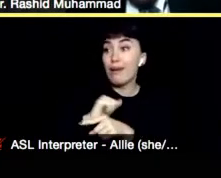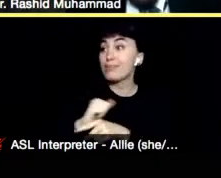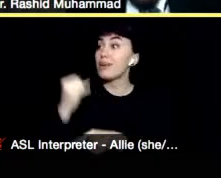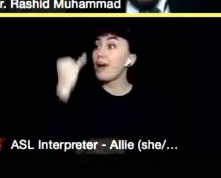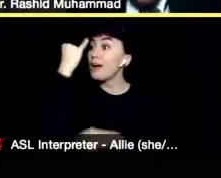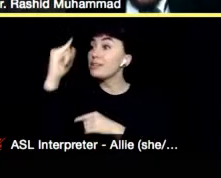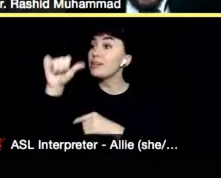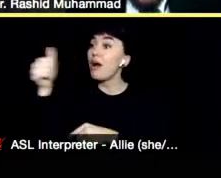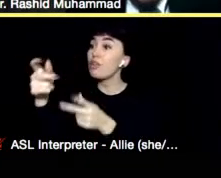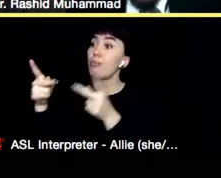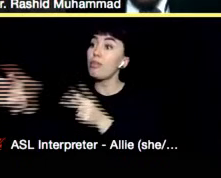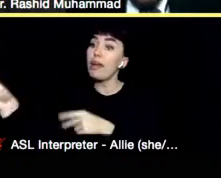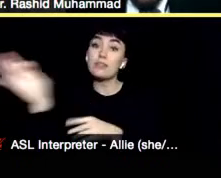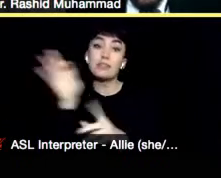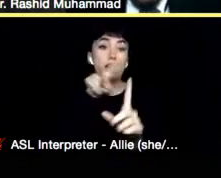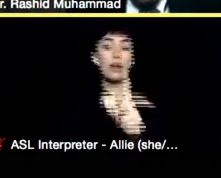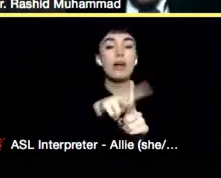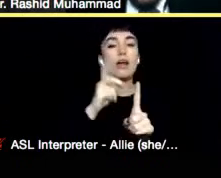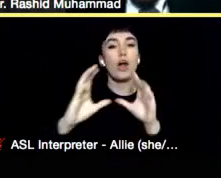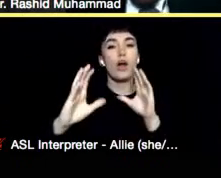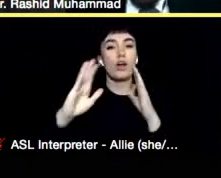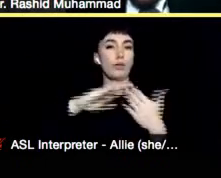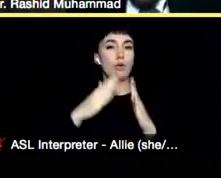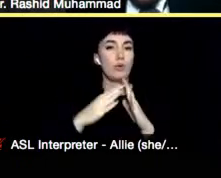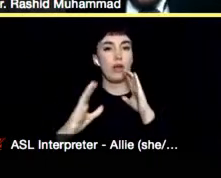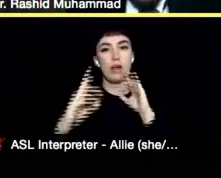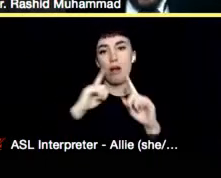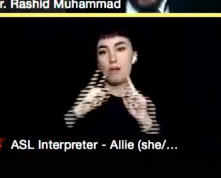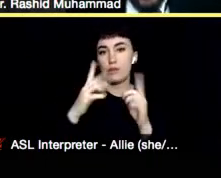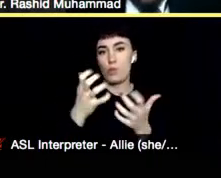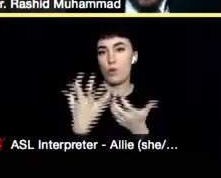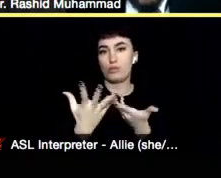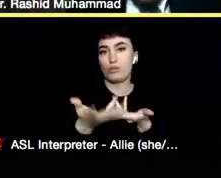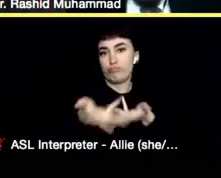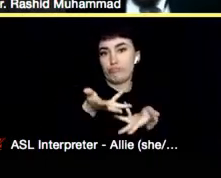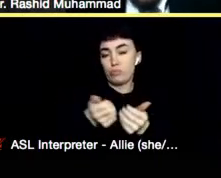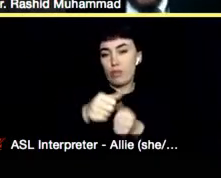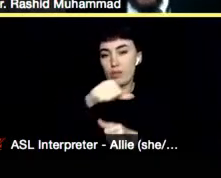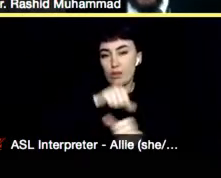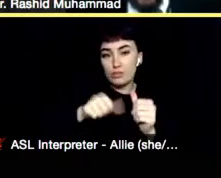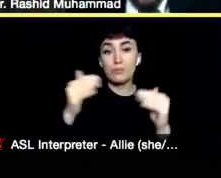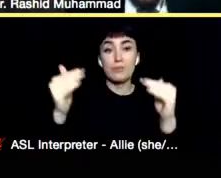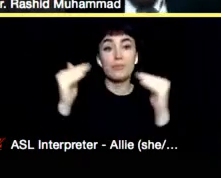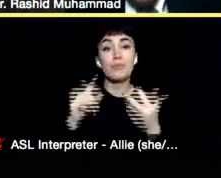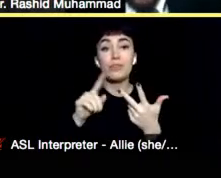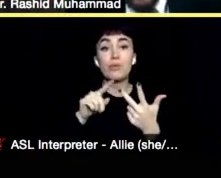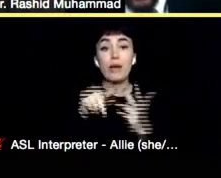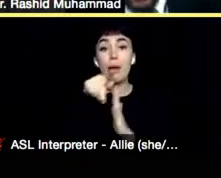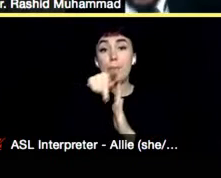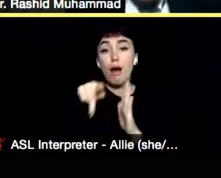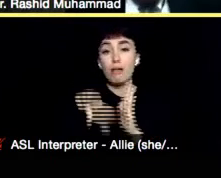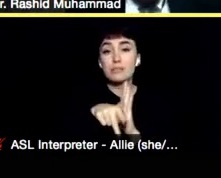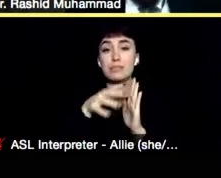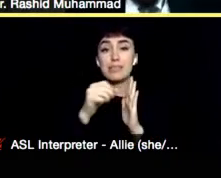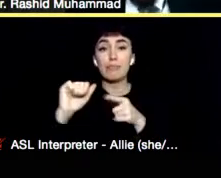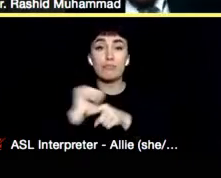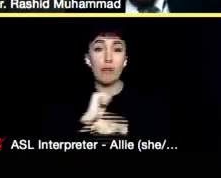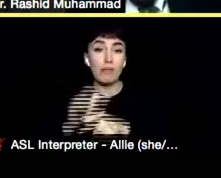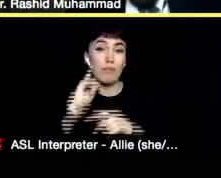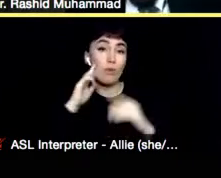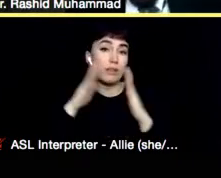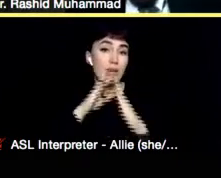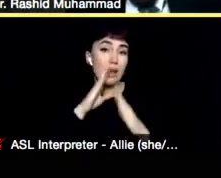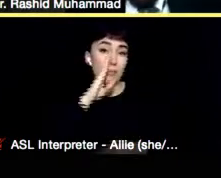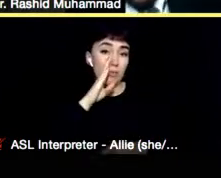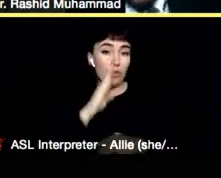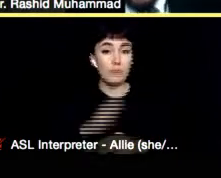also our community conversations that we want to engage in with each other. Policies and practices, the town of Brighton will reflect the needs